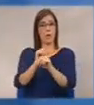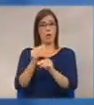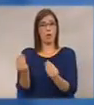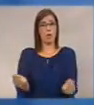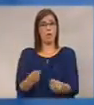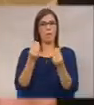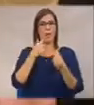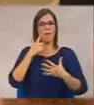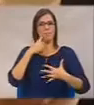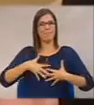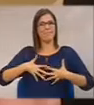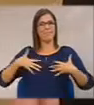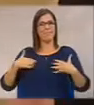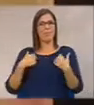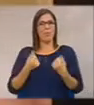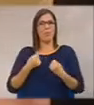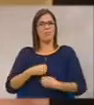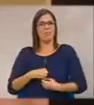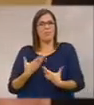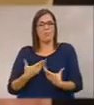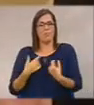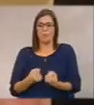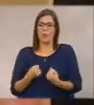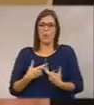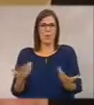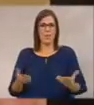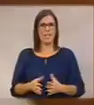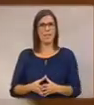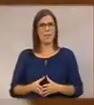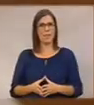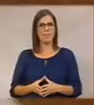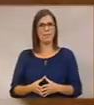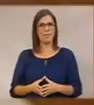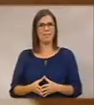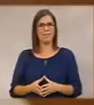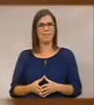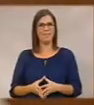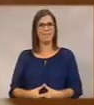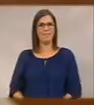it is so moving that I can't really fully express it.